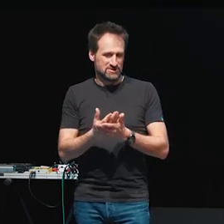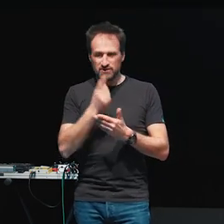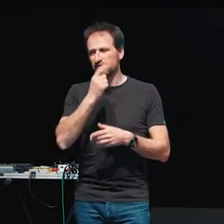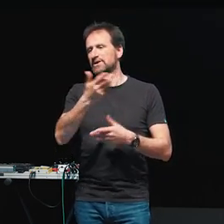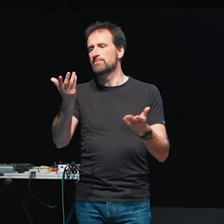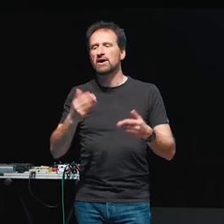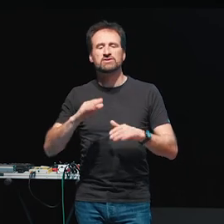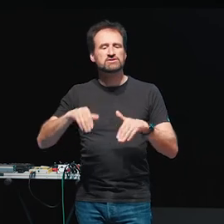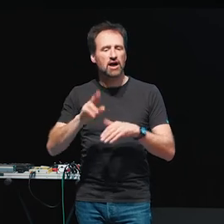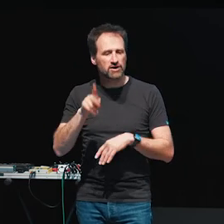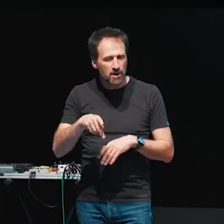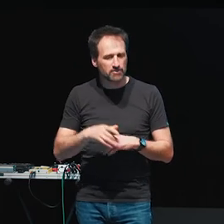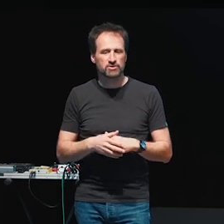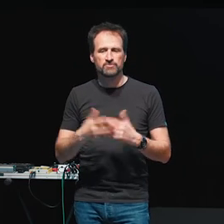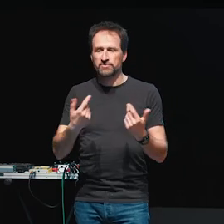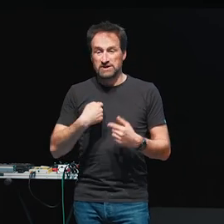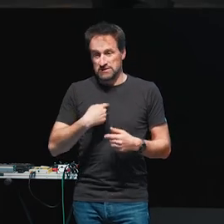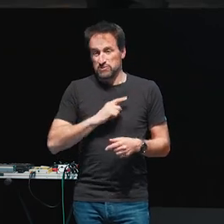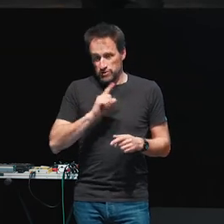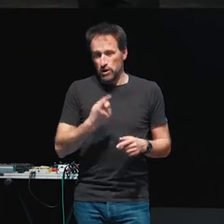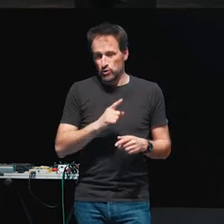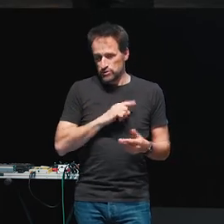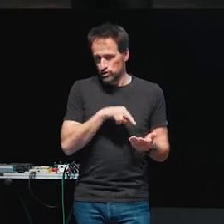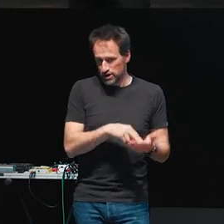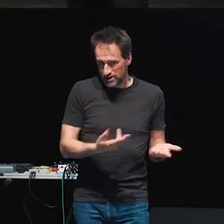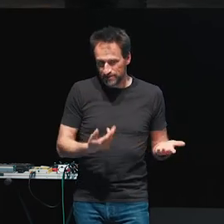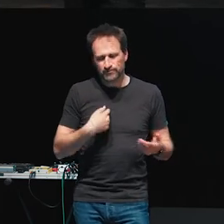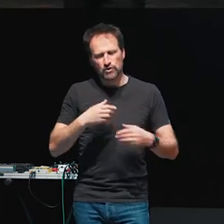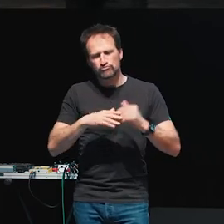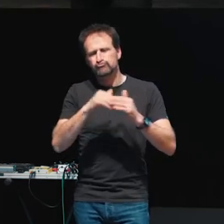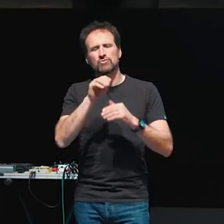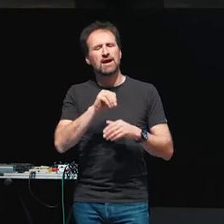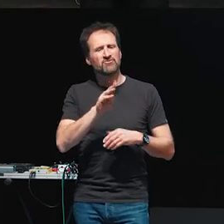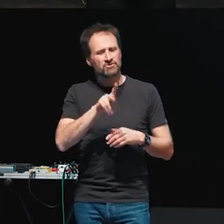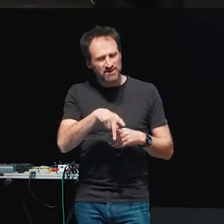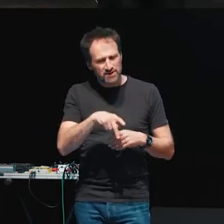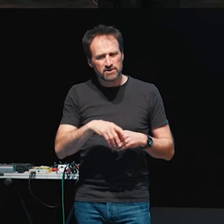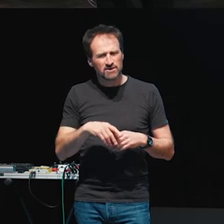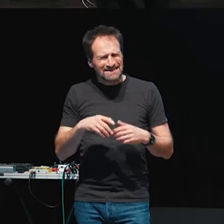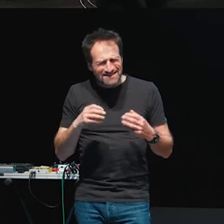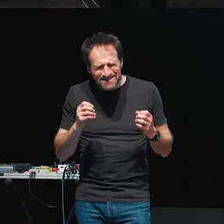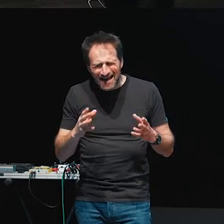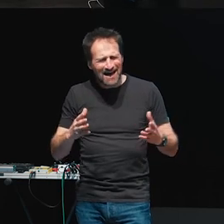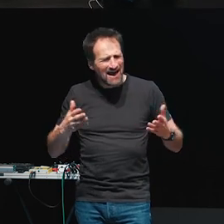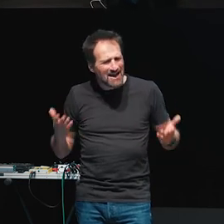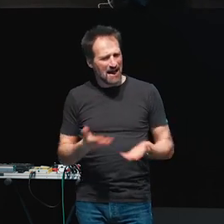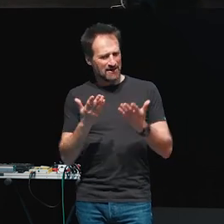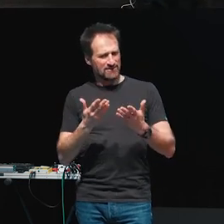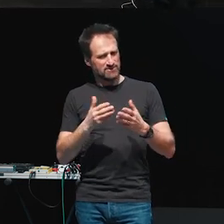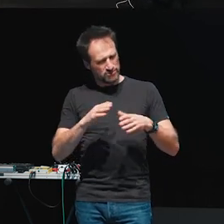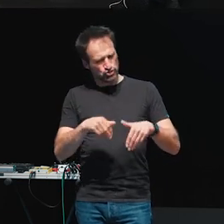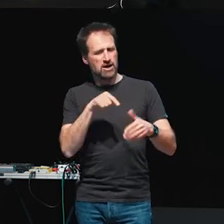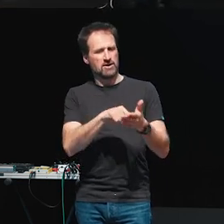who's starting out by myself, I'm a solopreneur, and I want to build an MVP, it's very easy to start with this, because I really don't have to